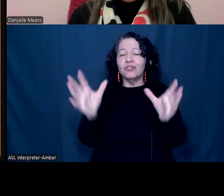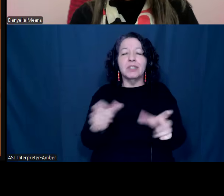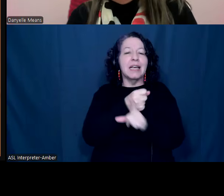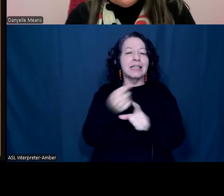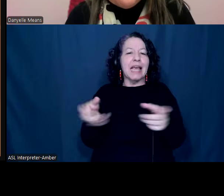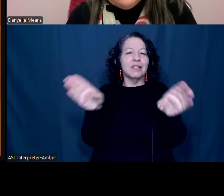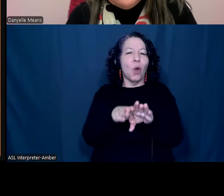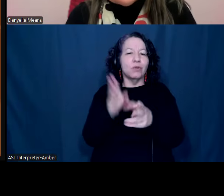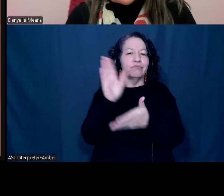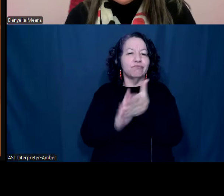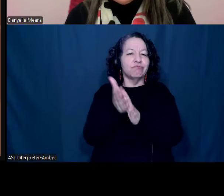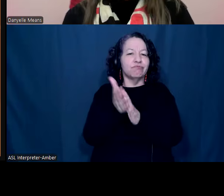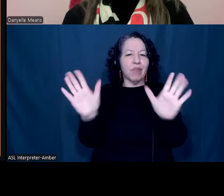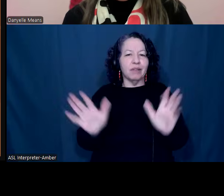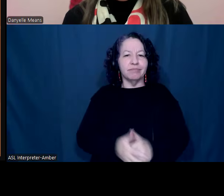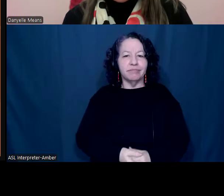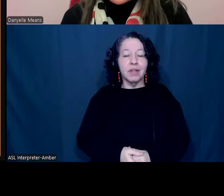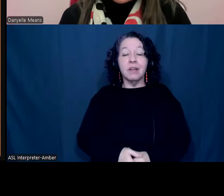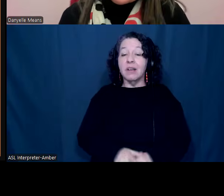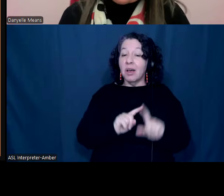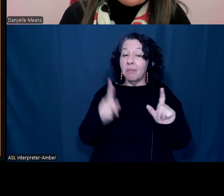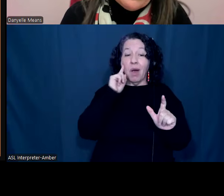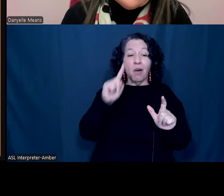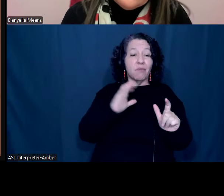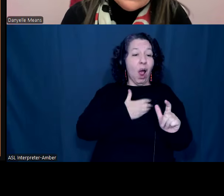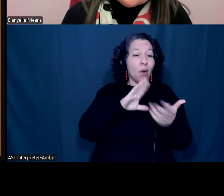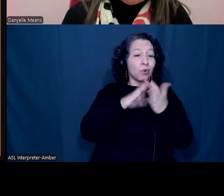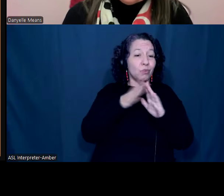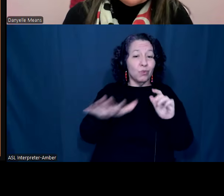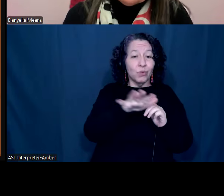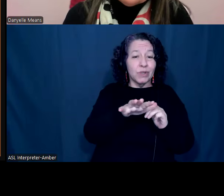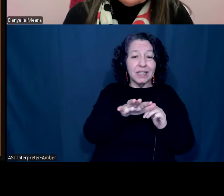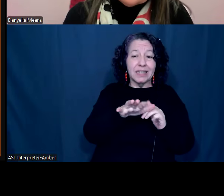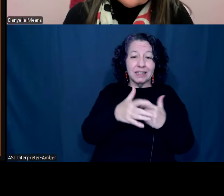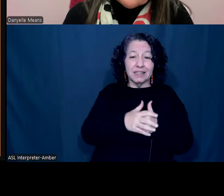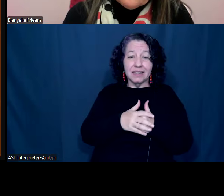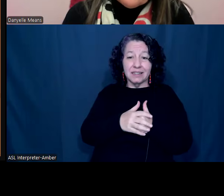But for Native communities, repatriation is rarely that simple.